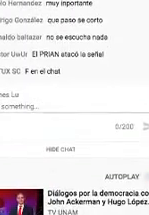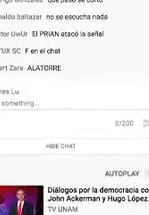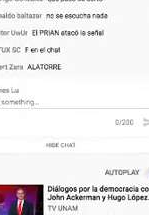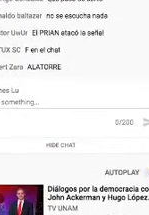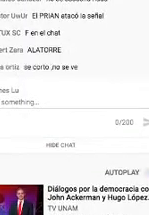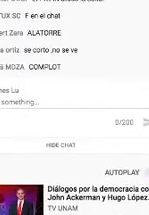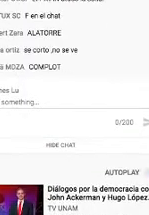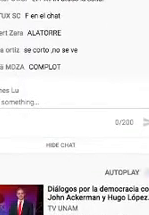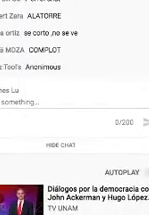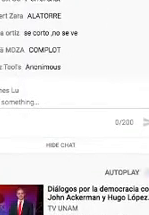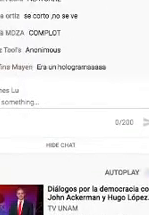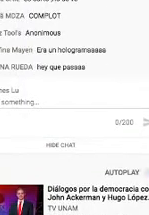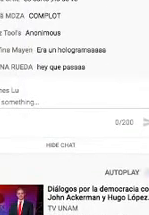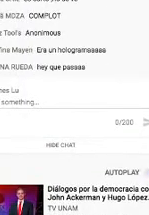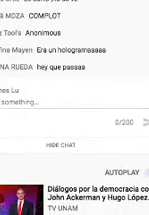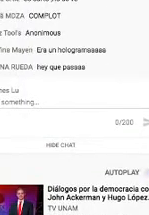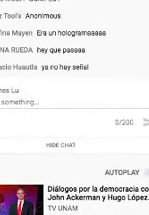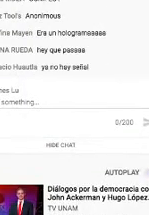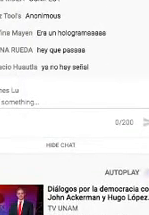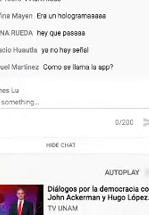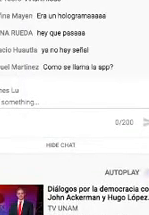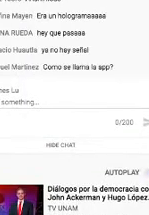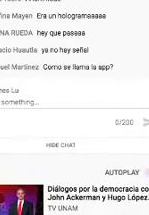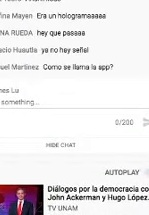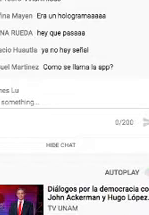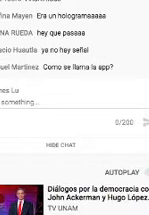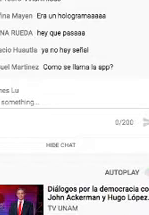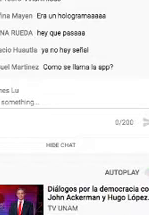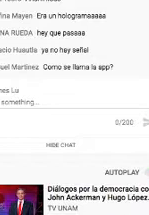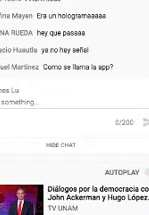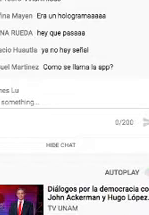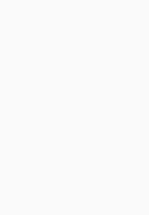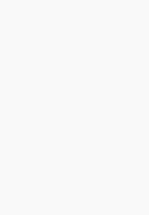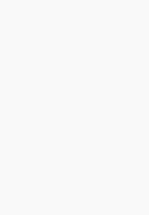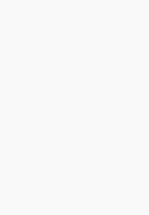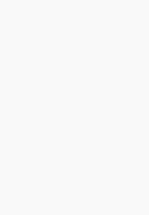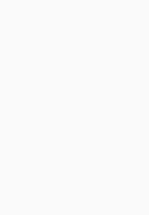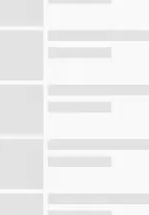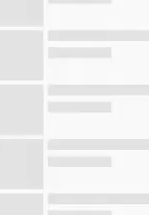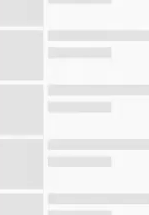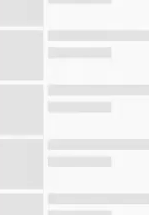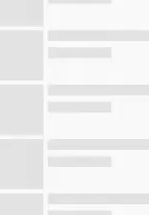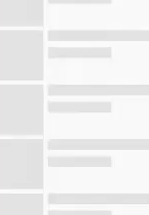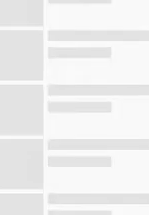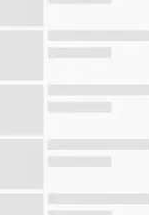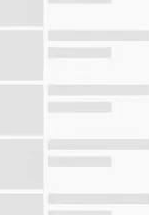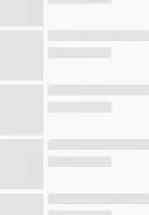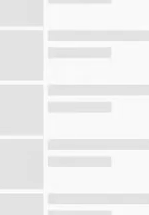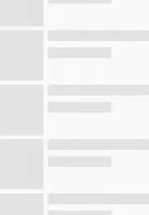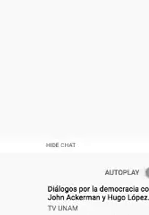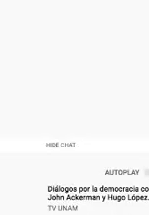thank you for watching. This hadn't happened in 3 weeks, but